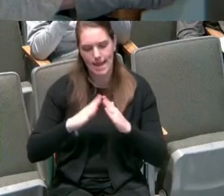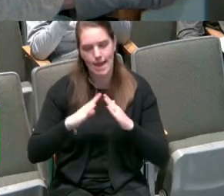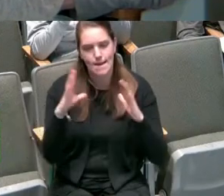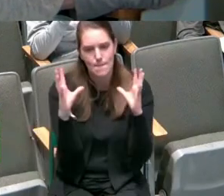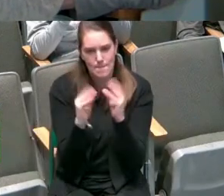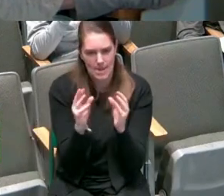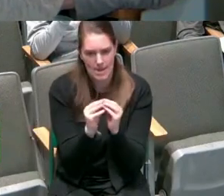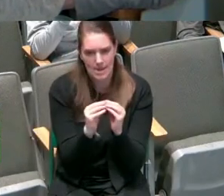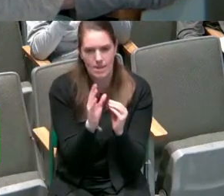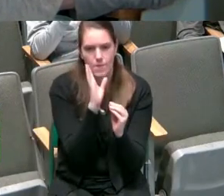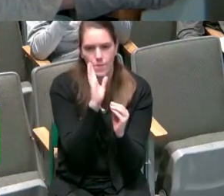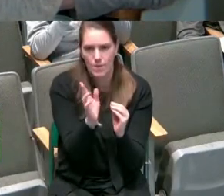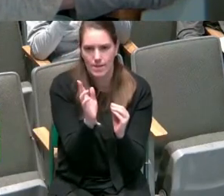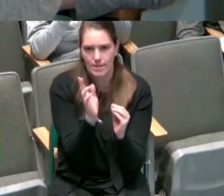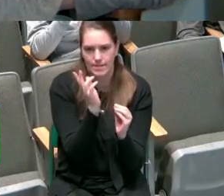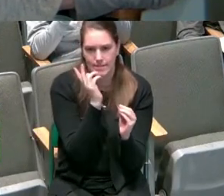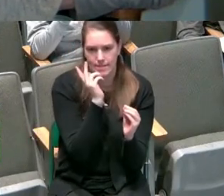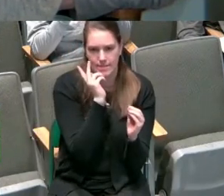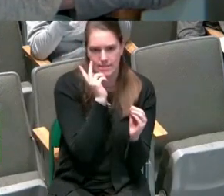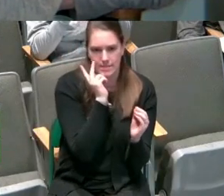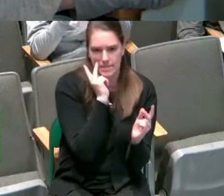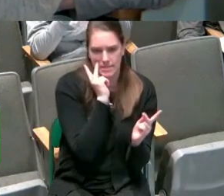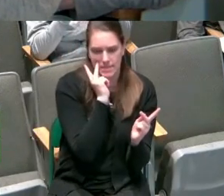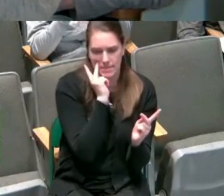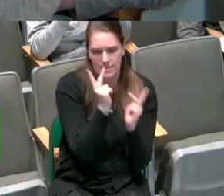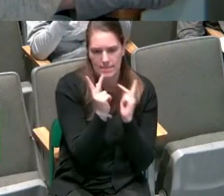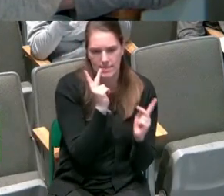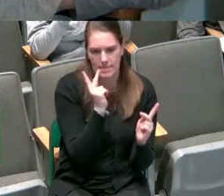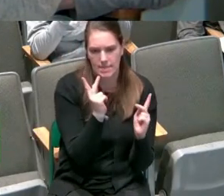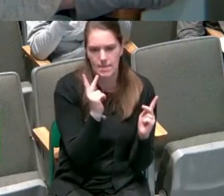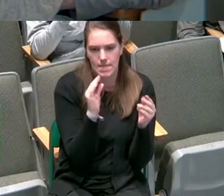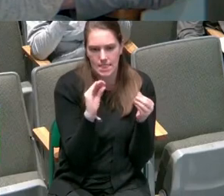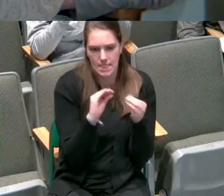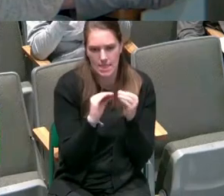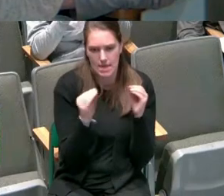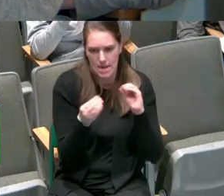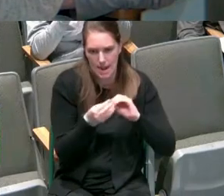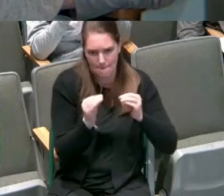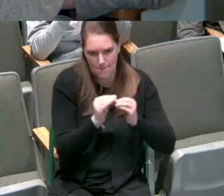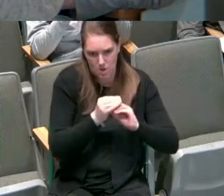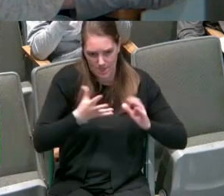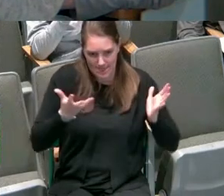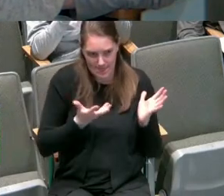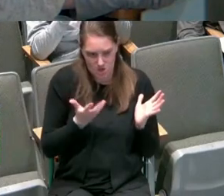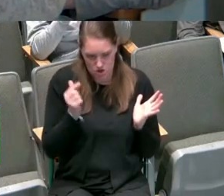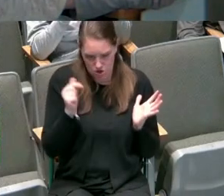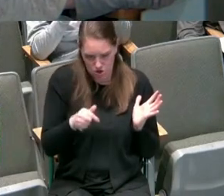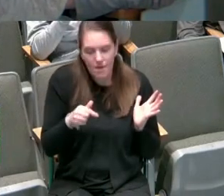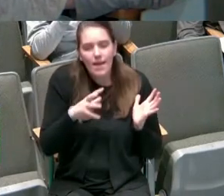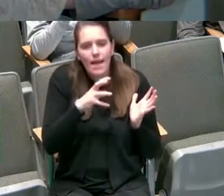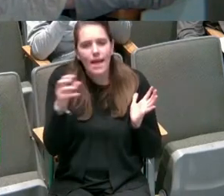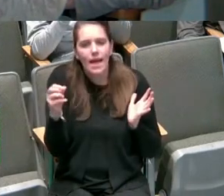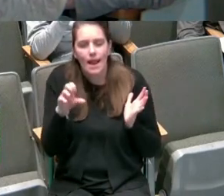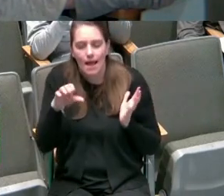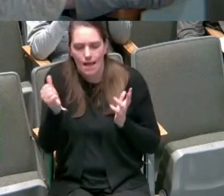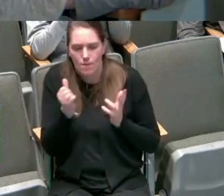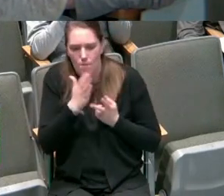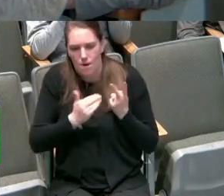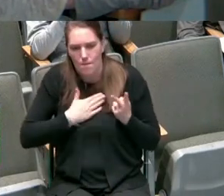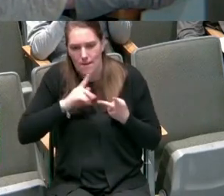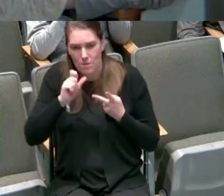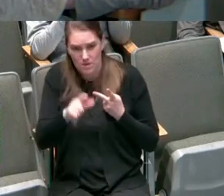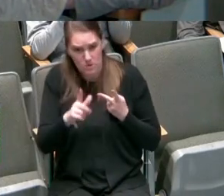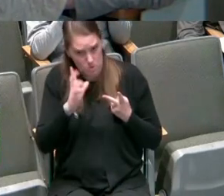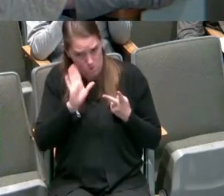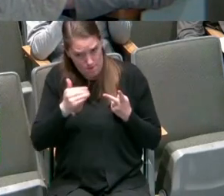see the numbers here and the second part of that question is will we ever get a chance